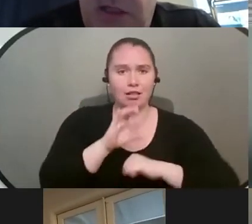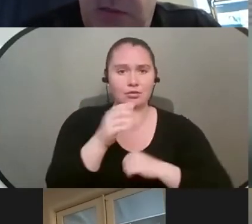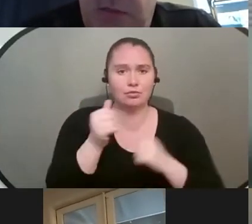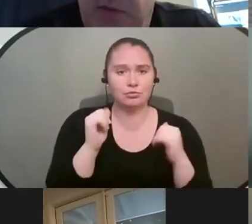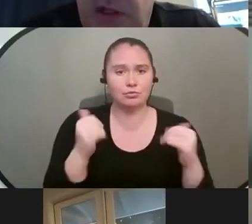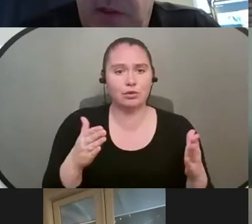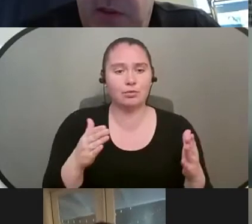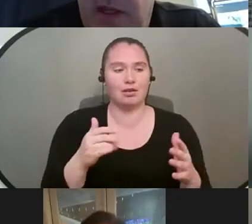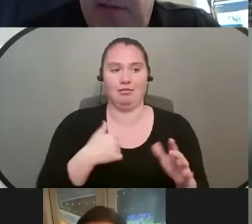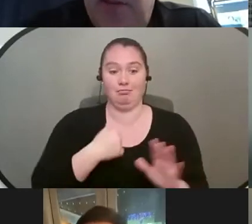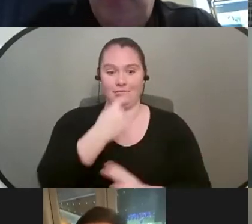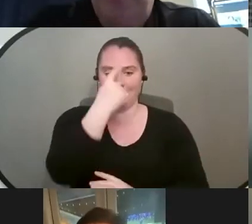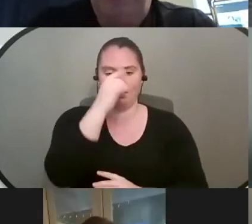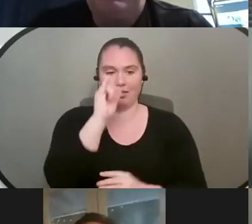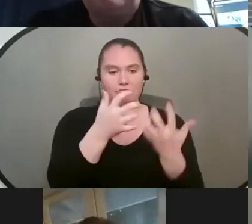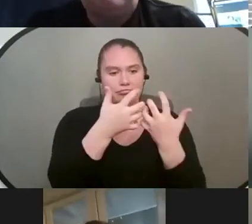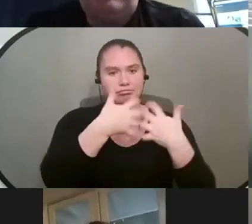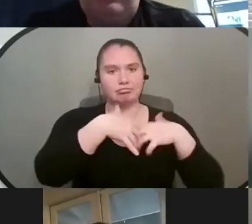aligns perfectly with that.